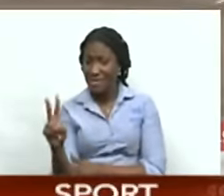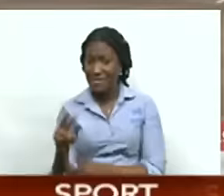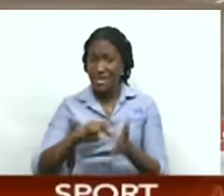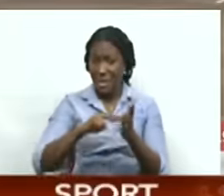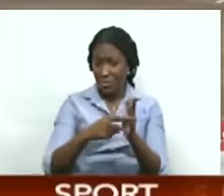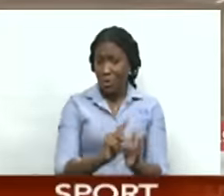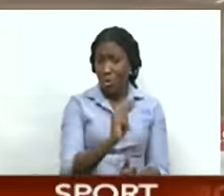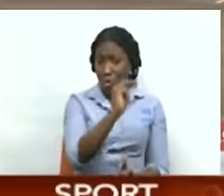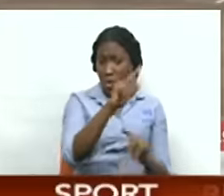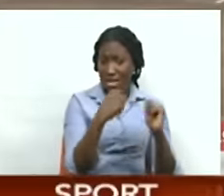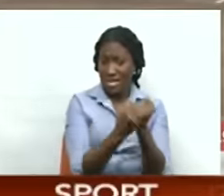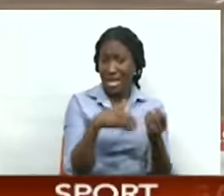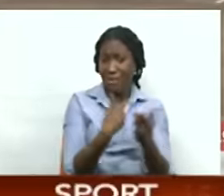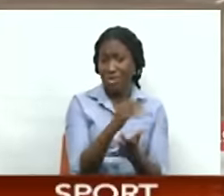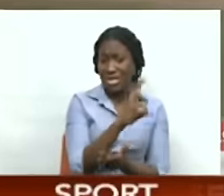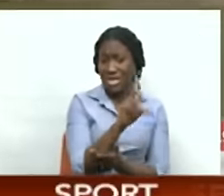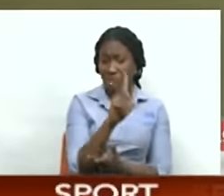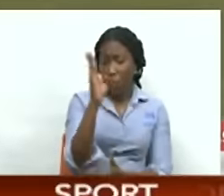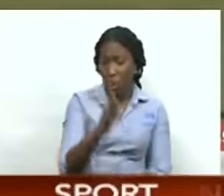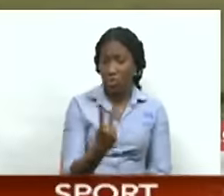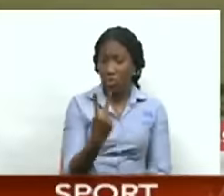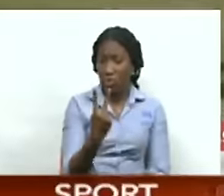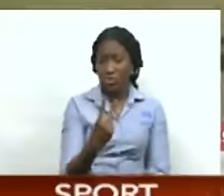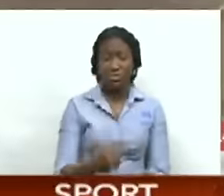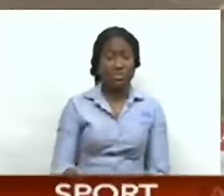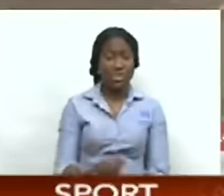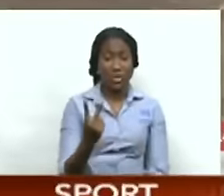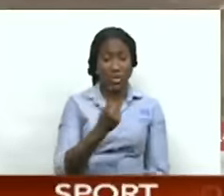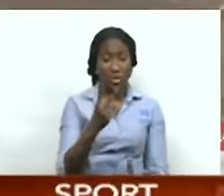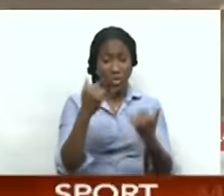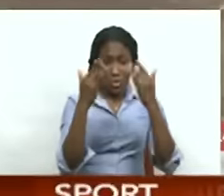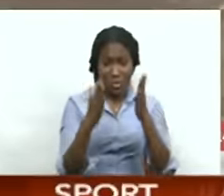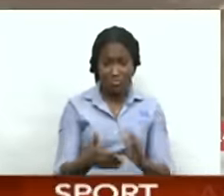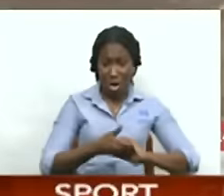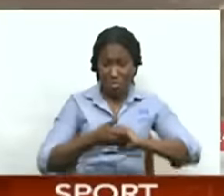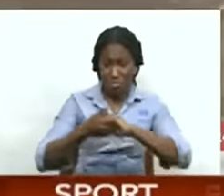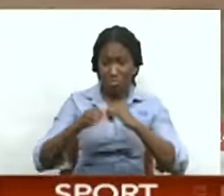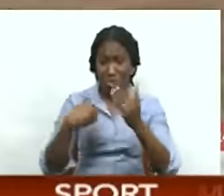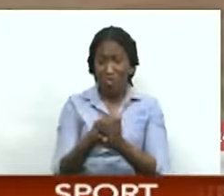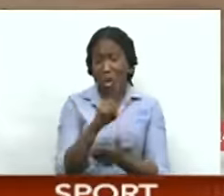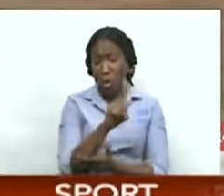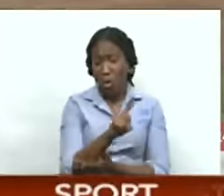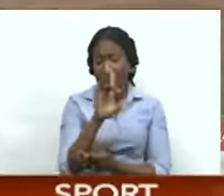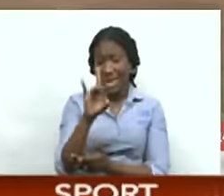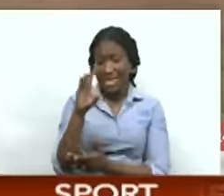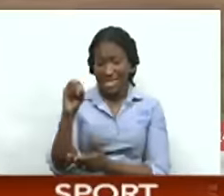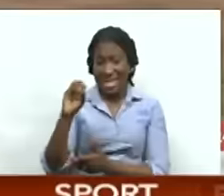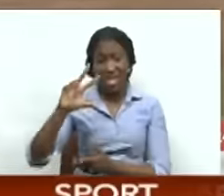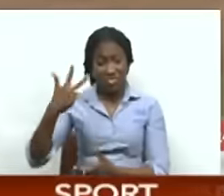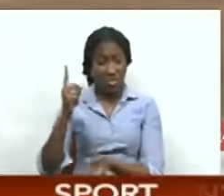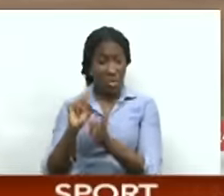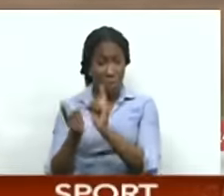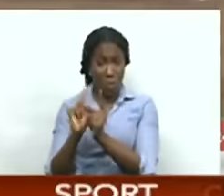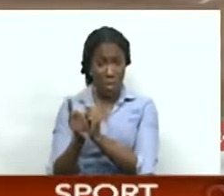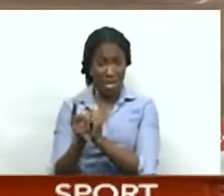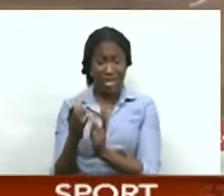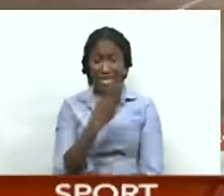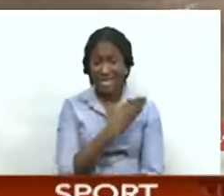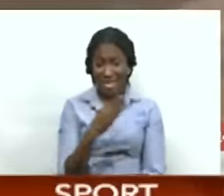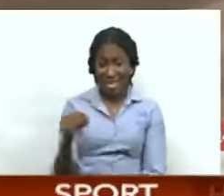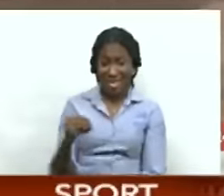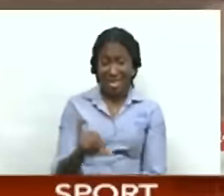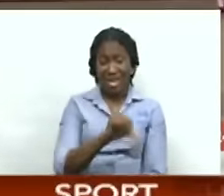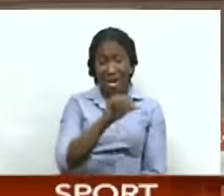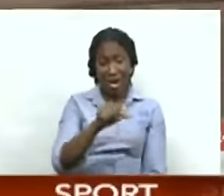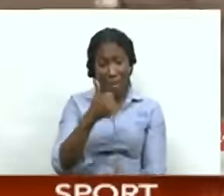Mohan and Amir Jangu formed a partnership of 180 for the third wicket, with Mohan's 100 coming off